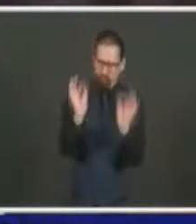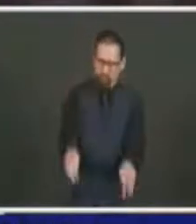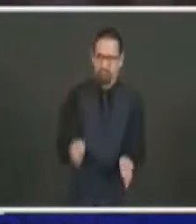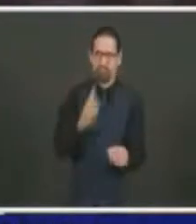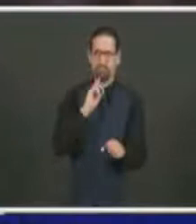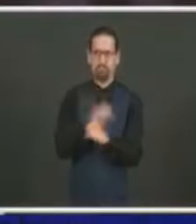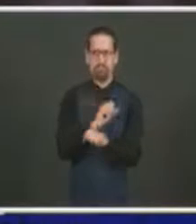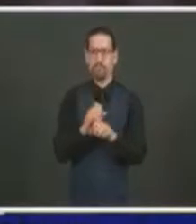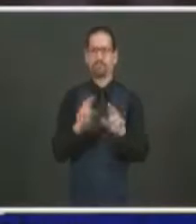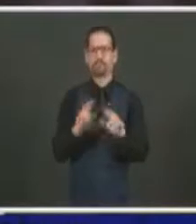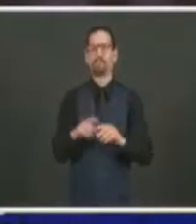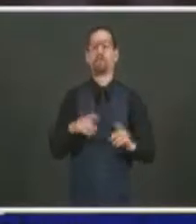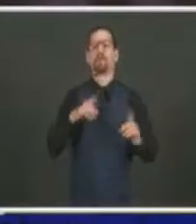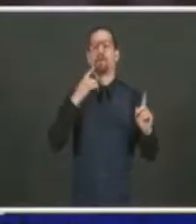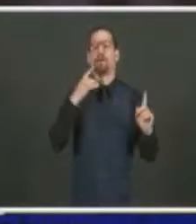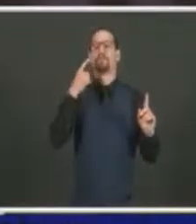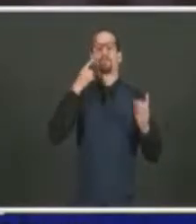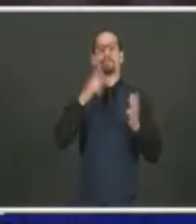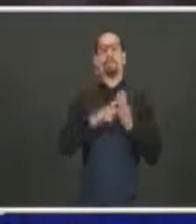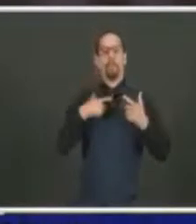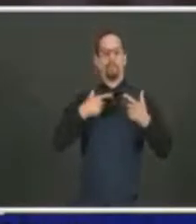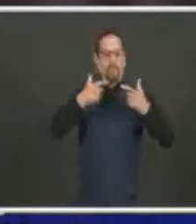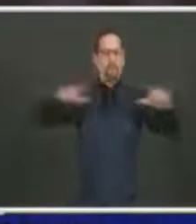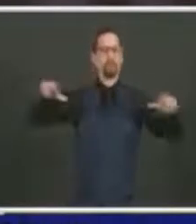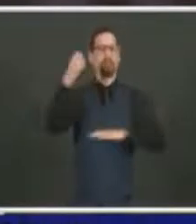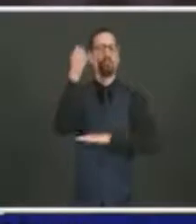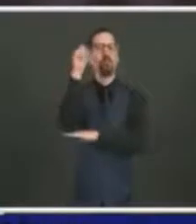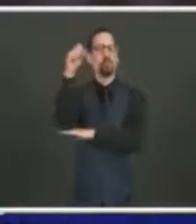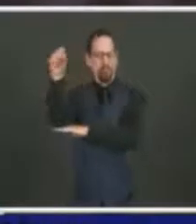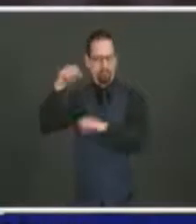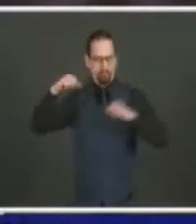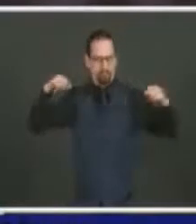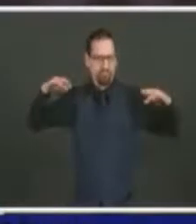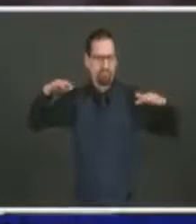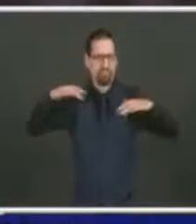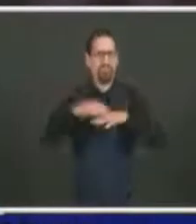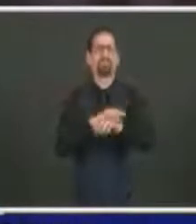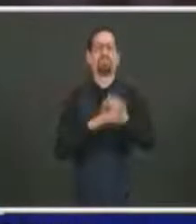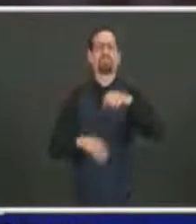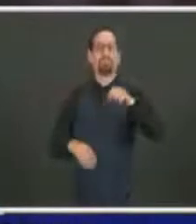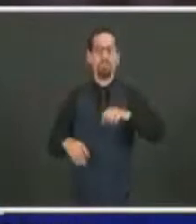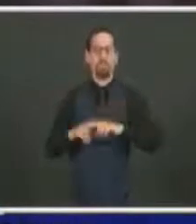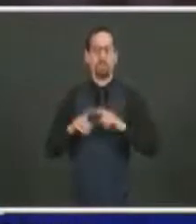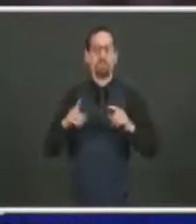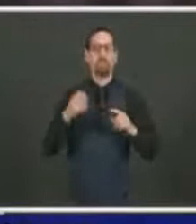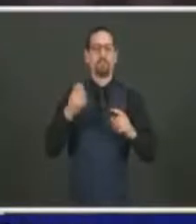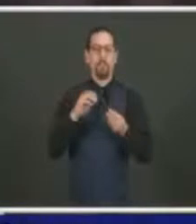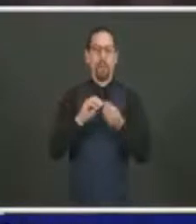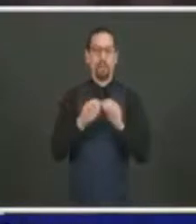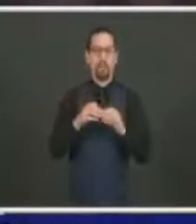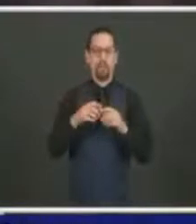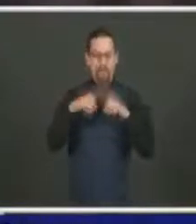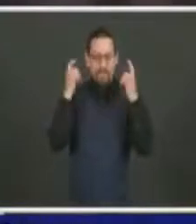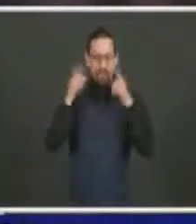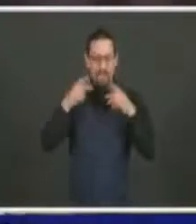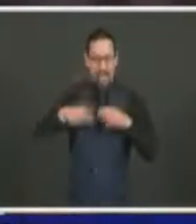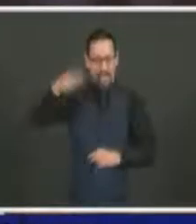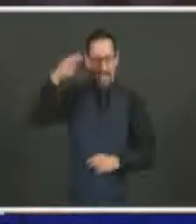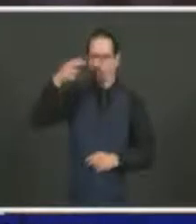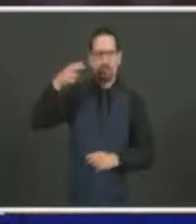large-scale protests, very low mask wearing, and 3 weeks later,